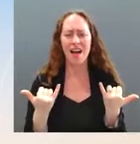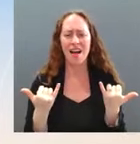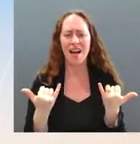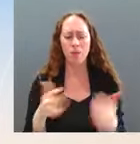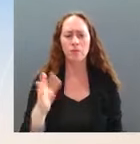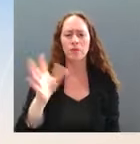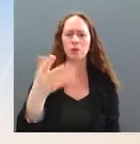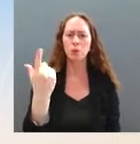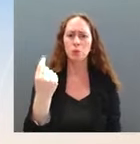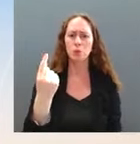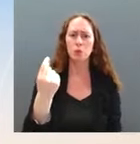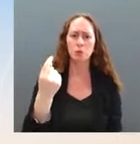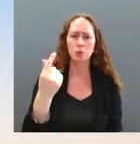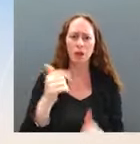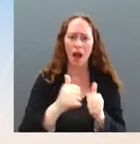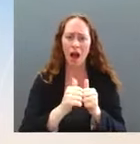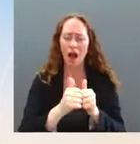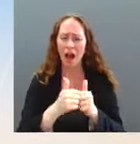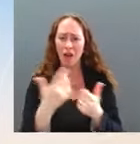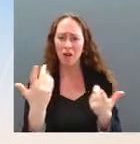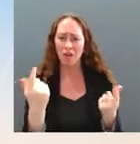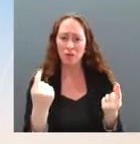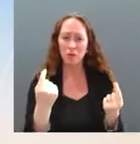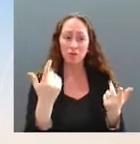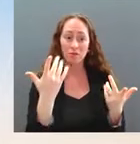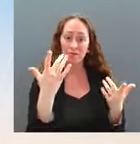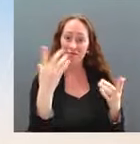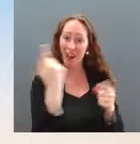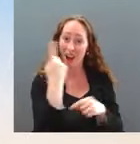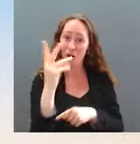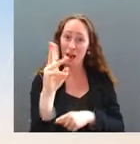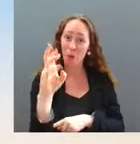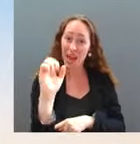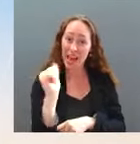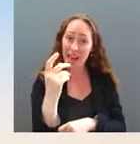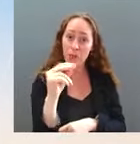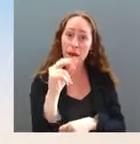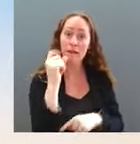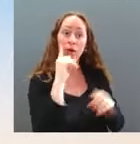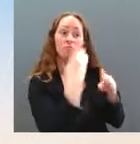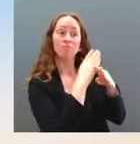Well, let me give you a sense of where we are. As of now, we have